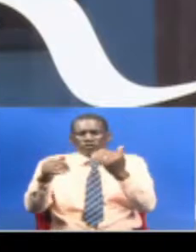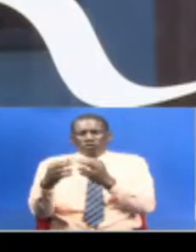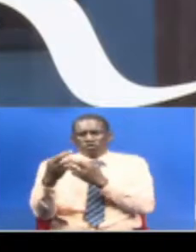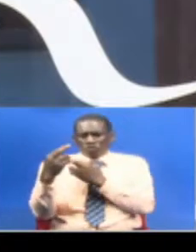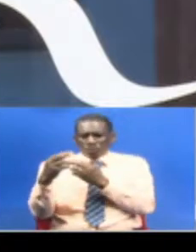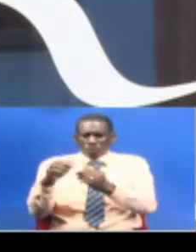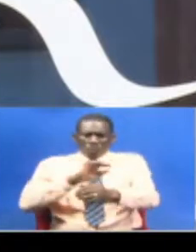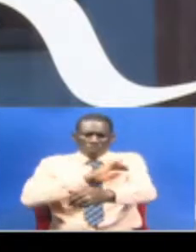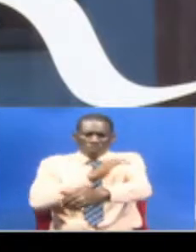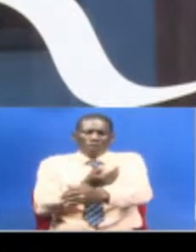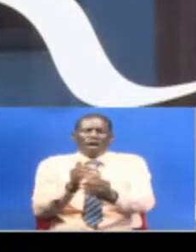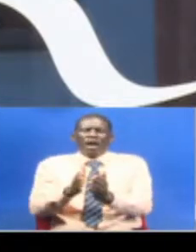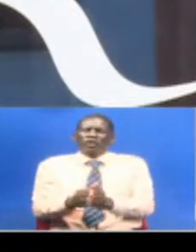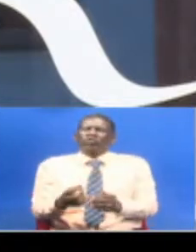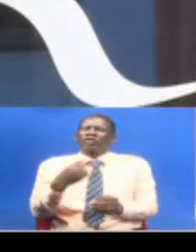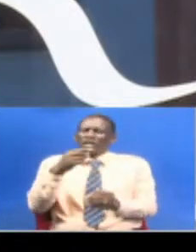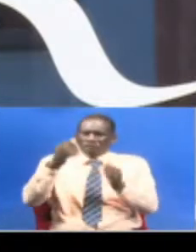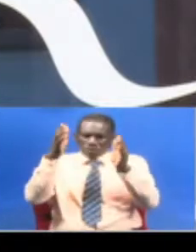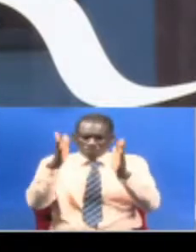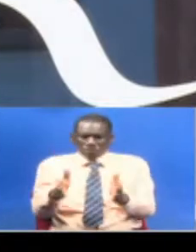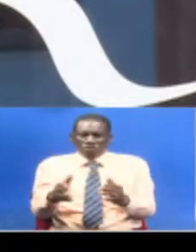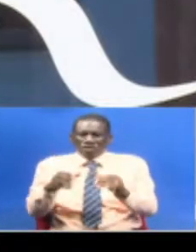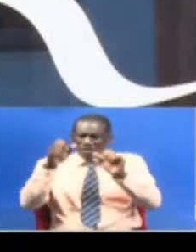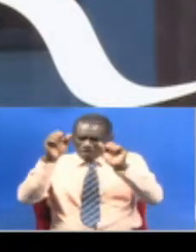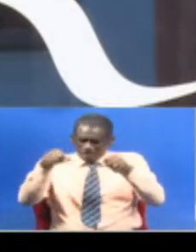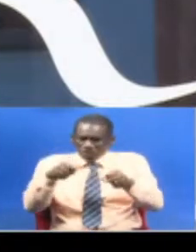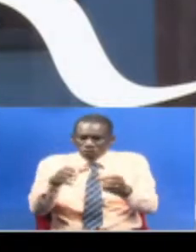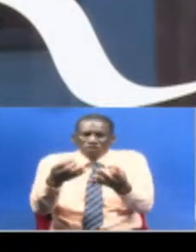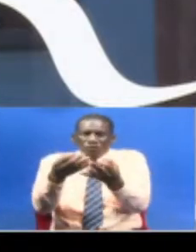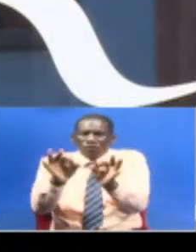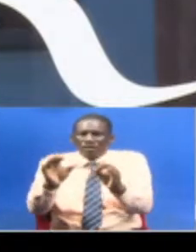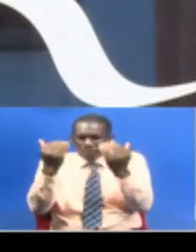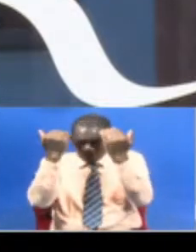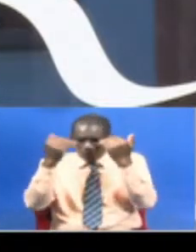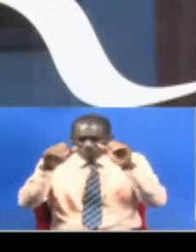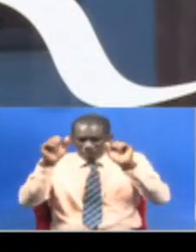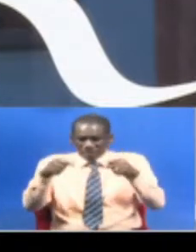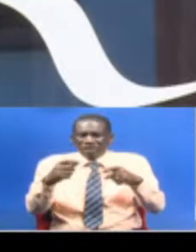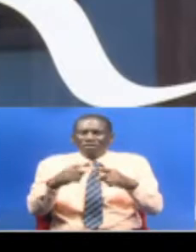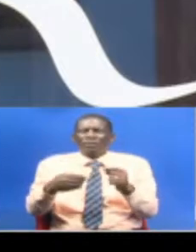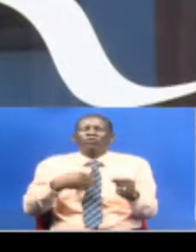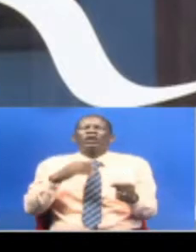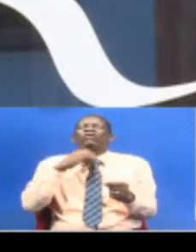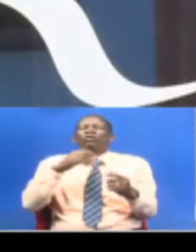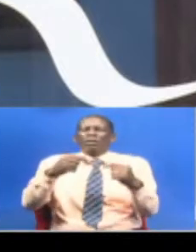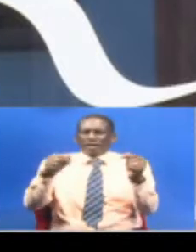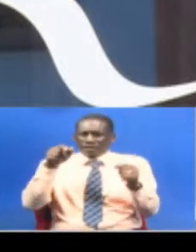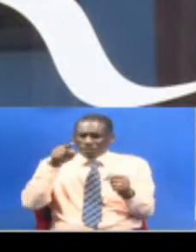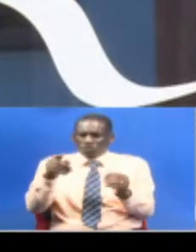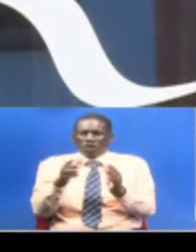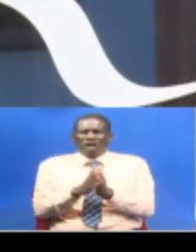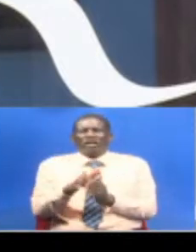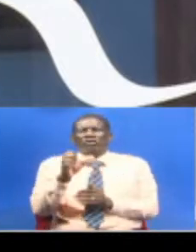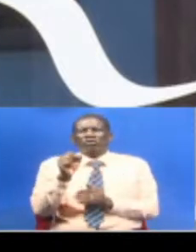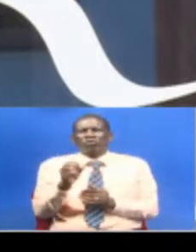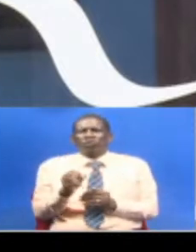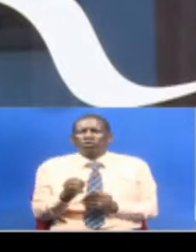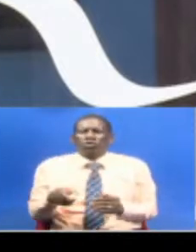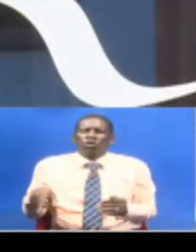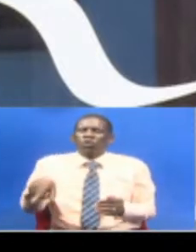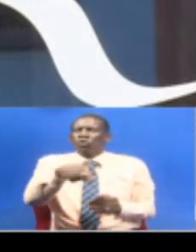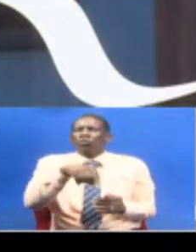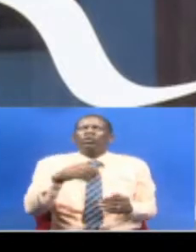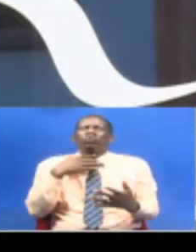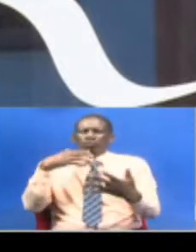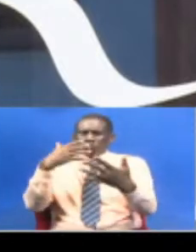able to tell this person that although you have been released by the court, we have a complaint against you, and therefore we are taking